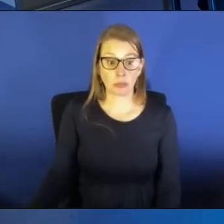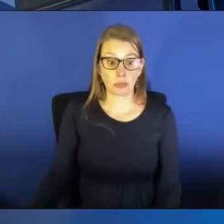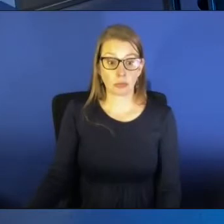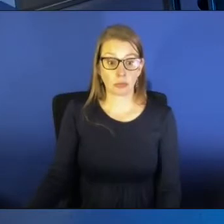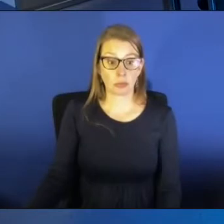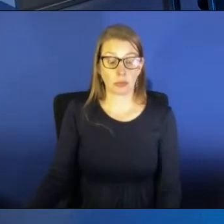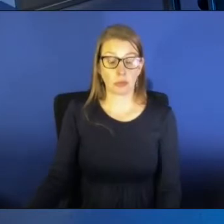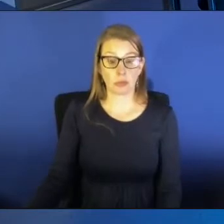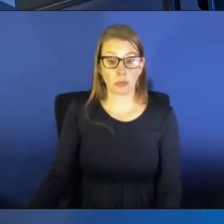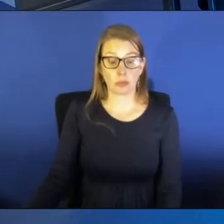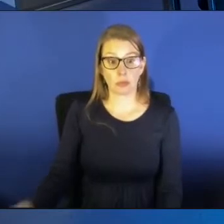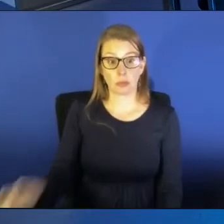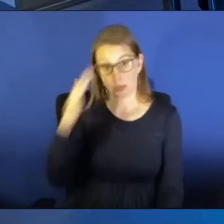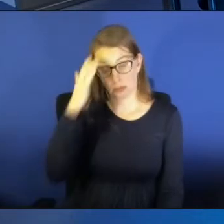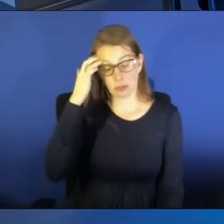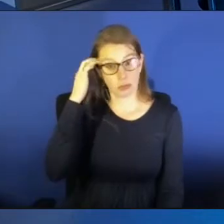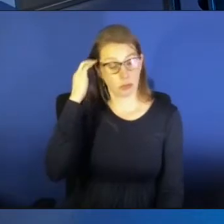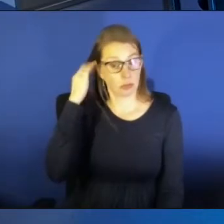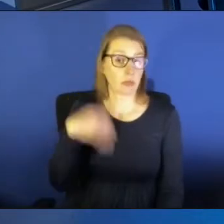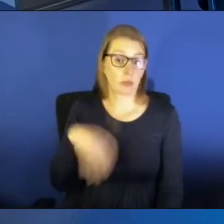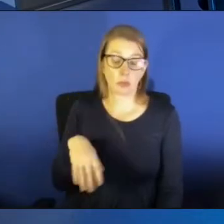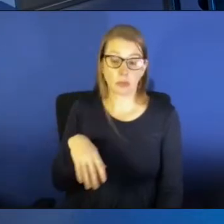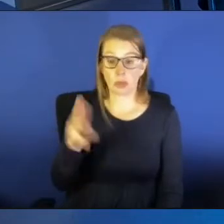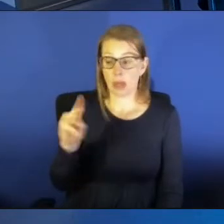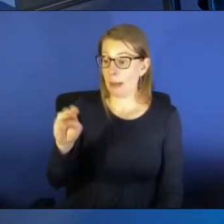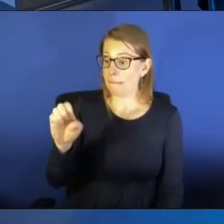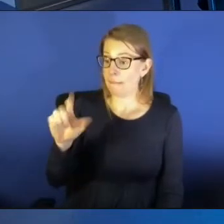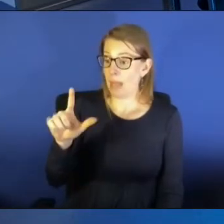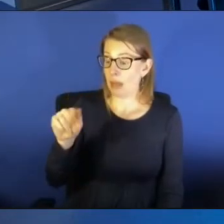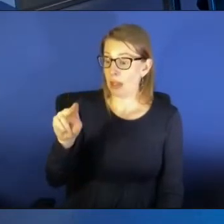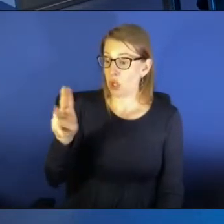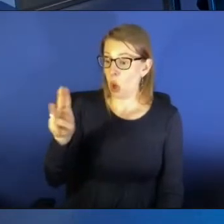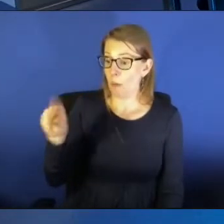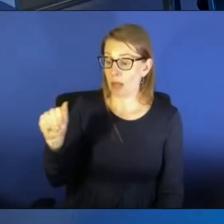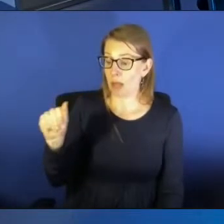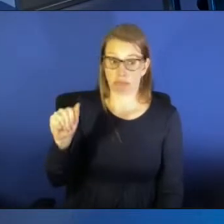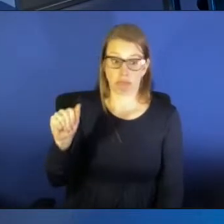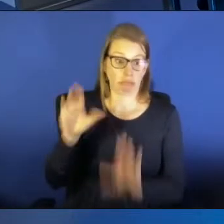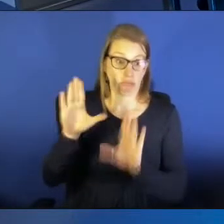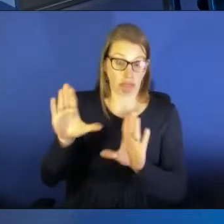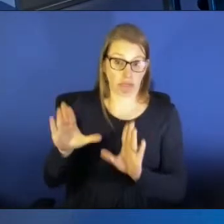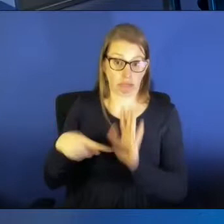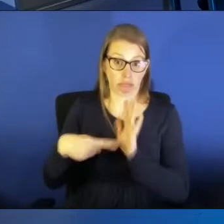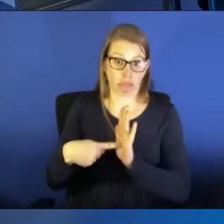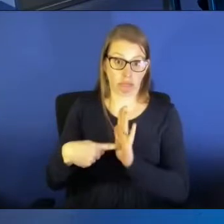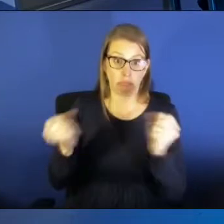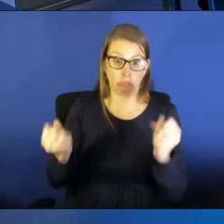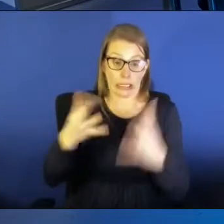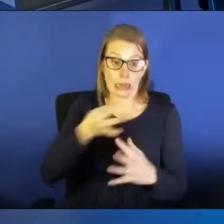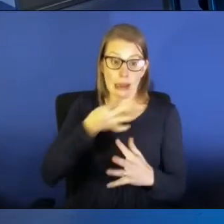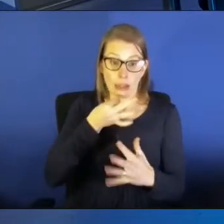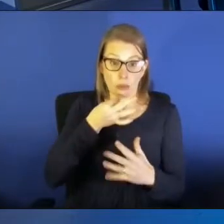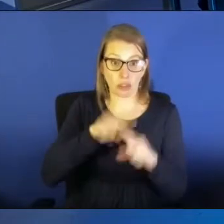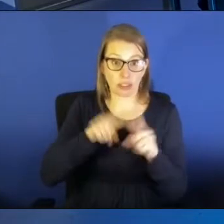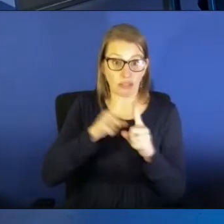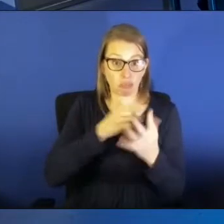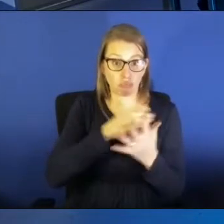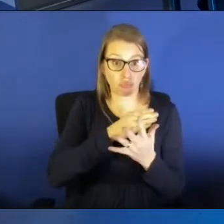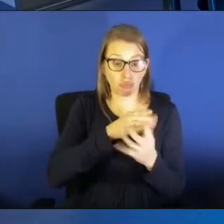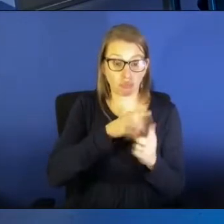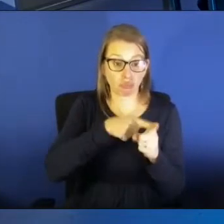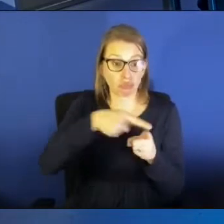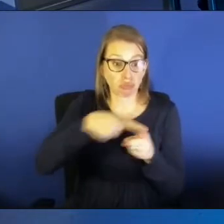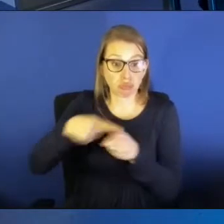great example of how important it is to have many experts from a variety of different disciplines